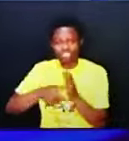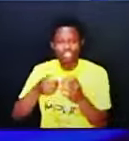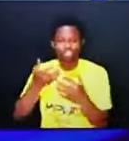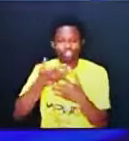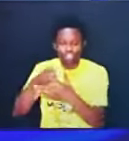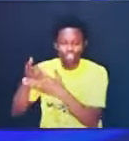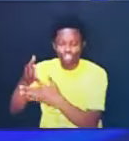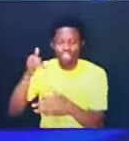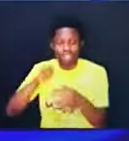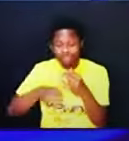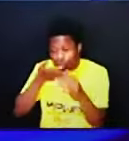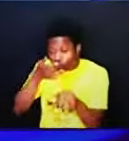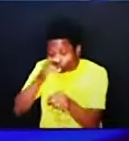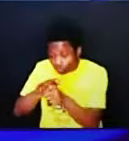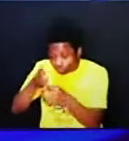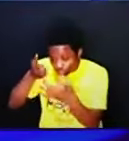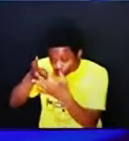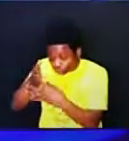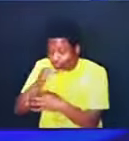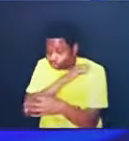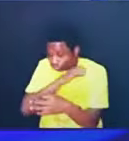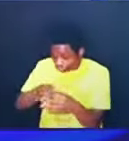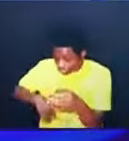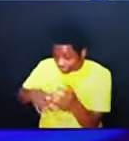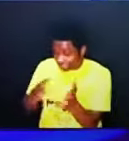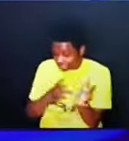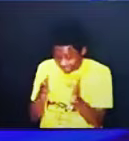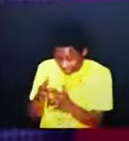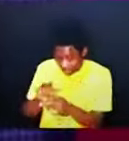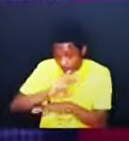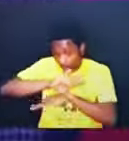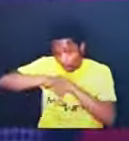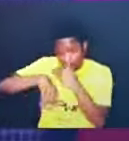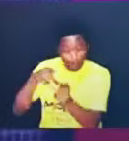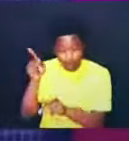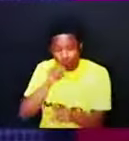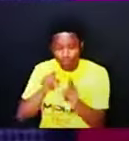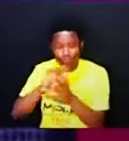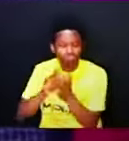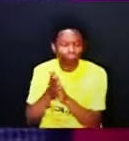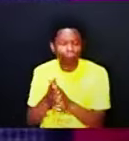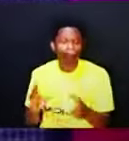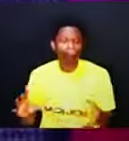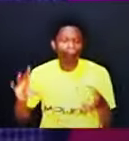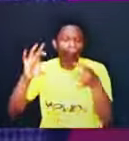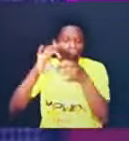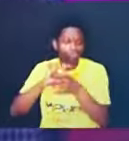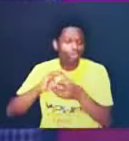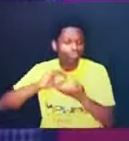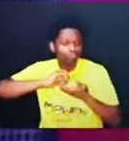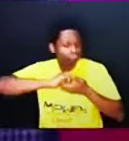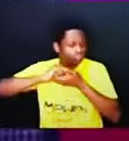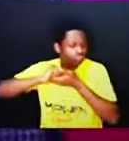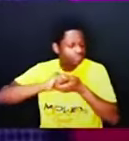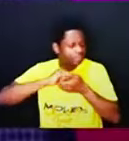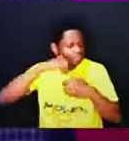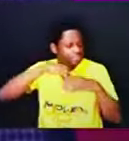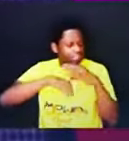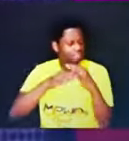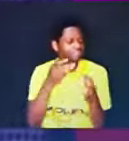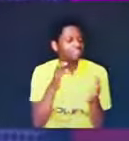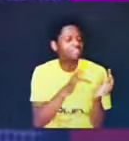Asɛ hintasɛm no sɛ amanamamufoɔ nso nam asɛmpa no so yɛ yɔnko adidifoɔ ne nipadua korɔ no